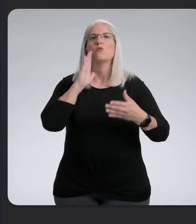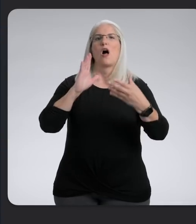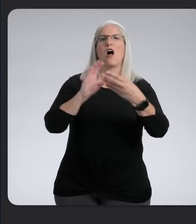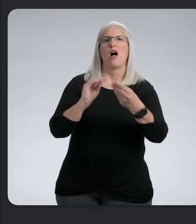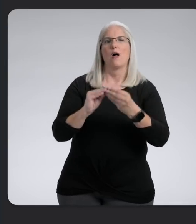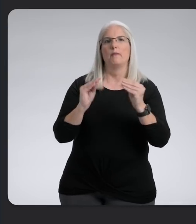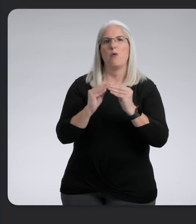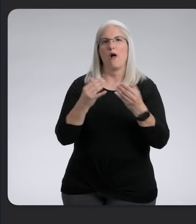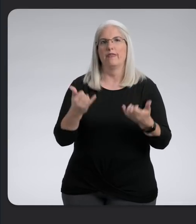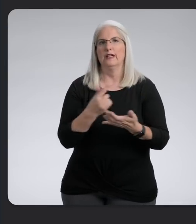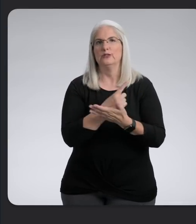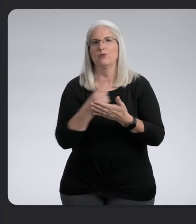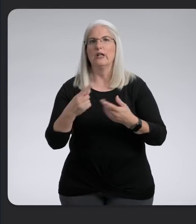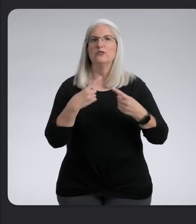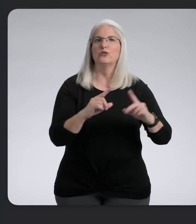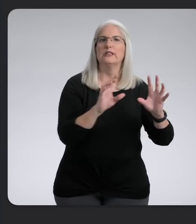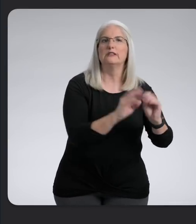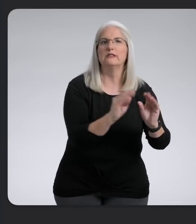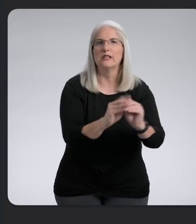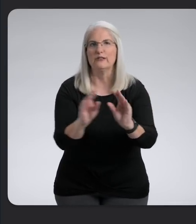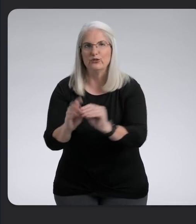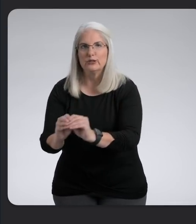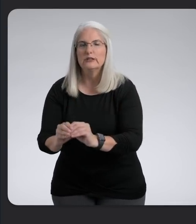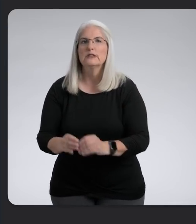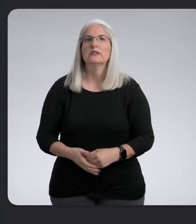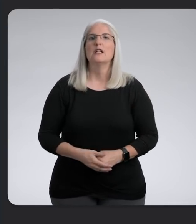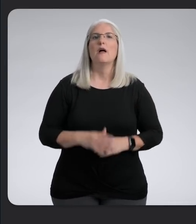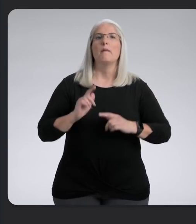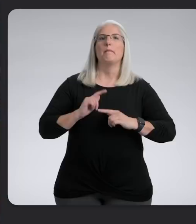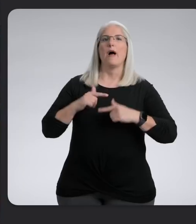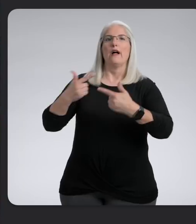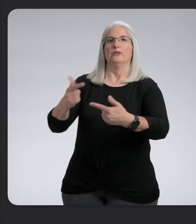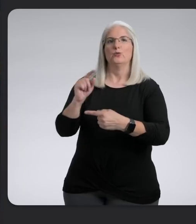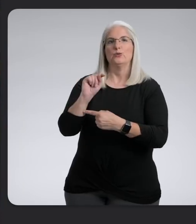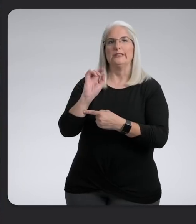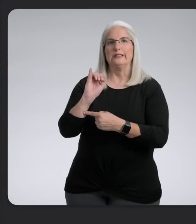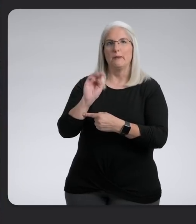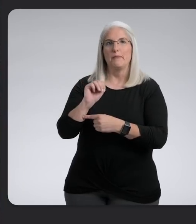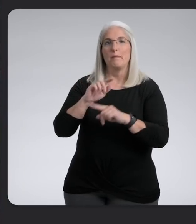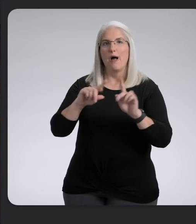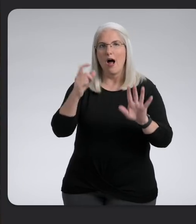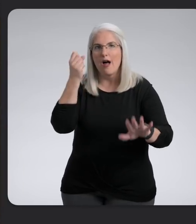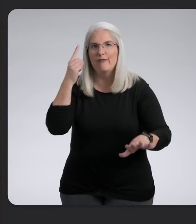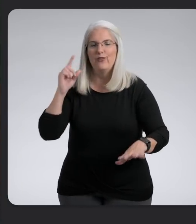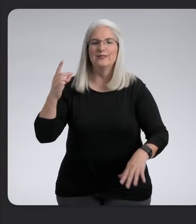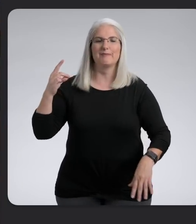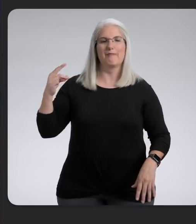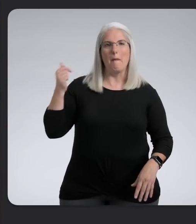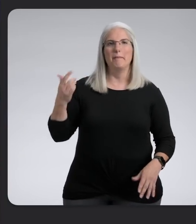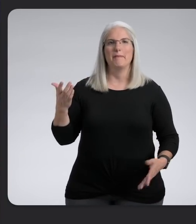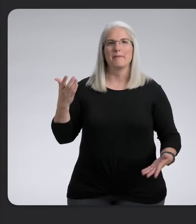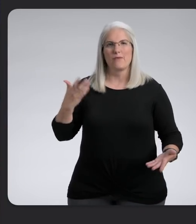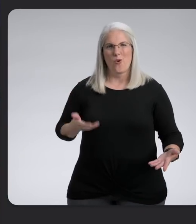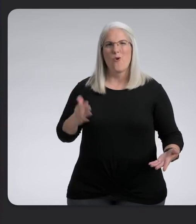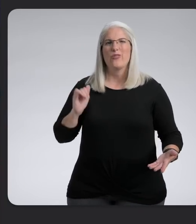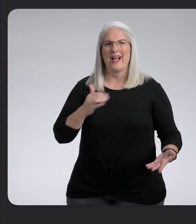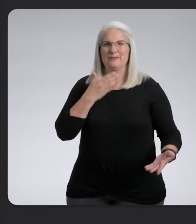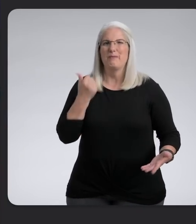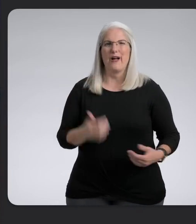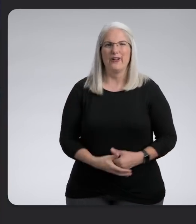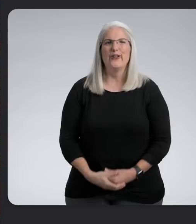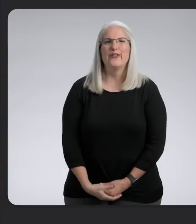the week. Now, Back to Tim. But first, much better. Take it home,